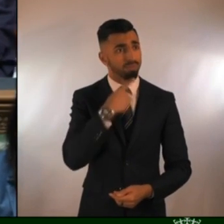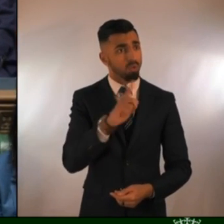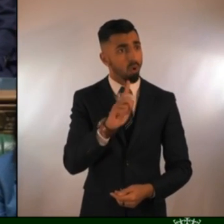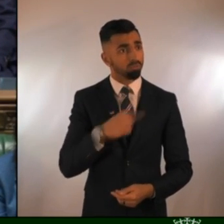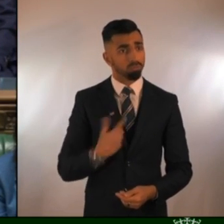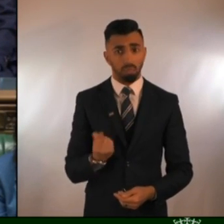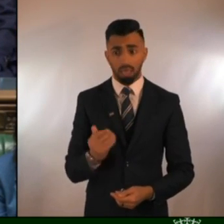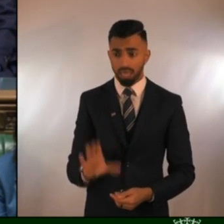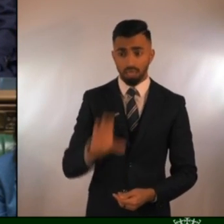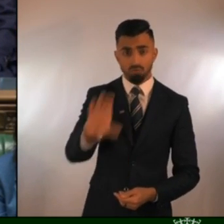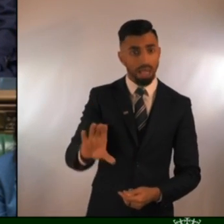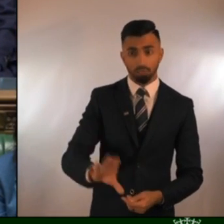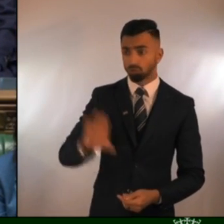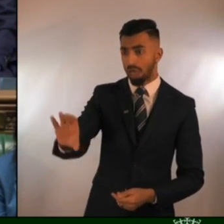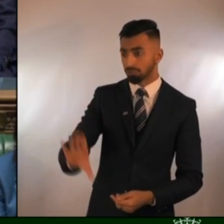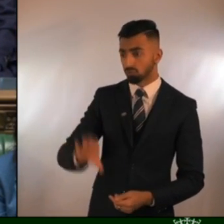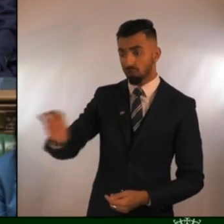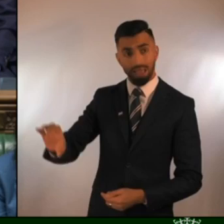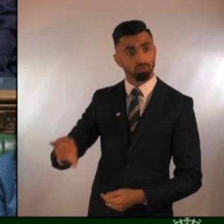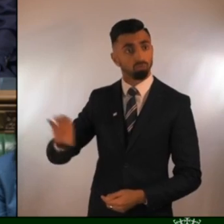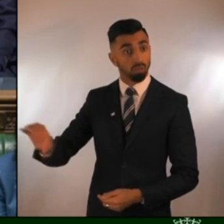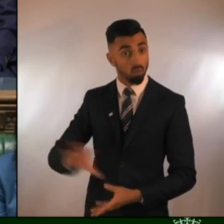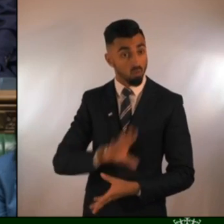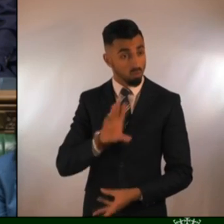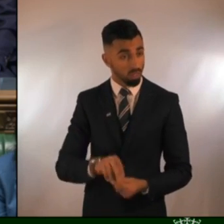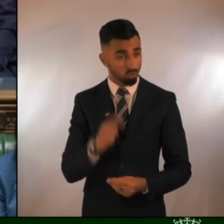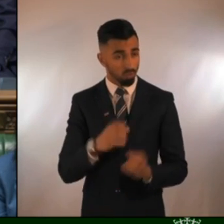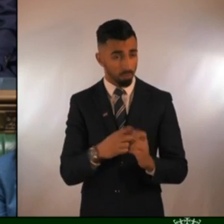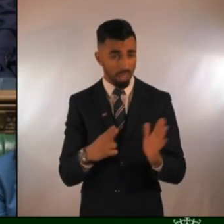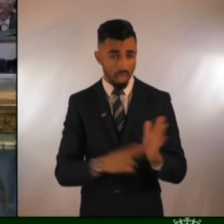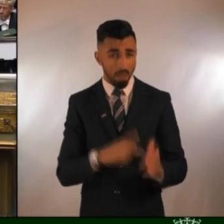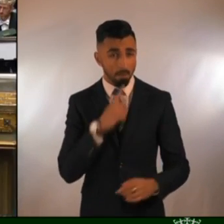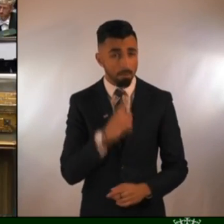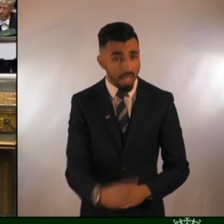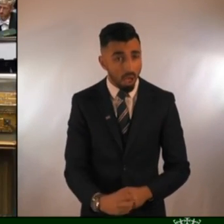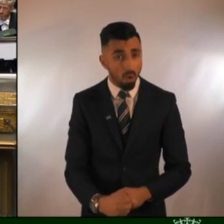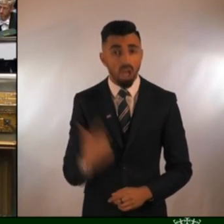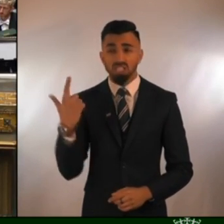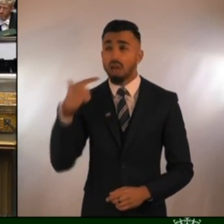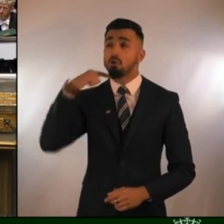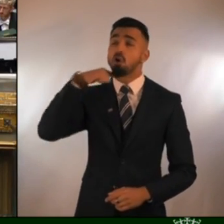cash injection direct to 700,000 of our smallest businesses.